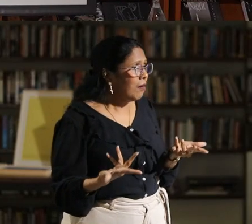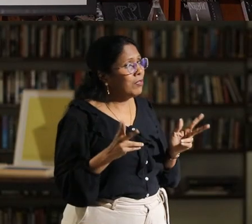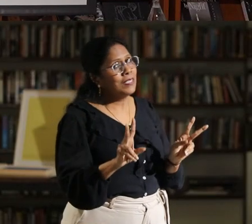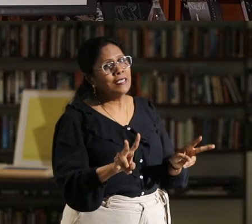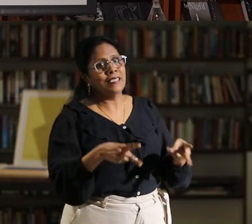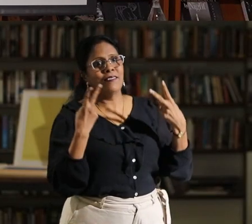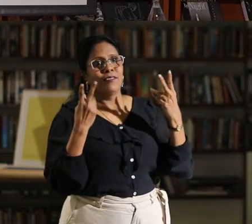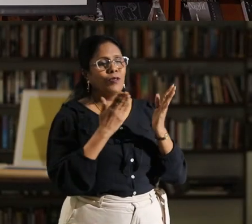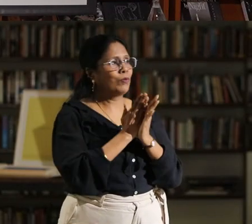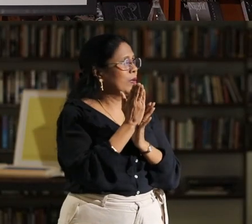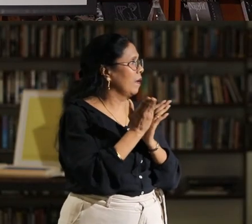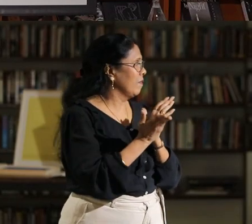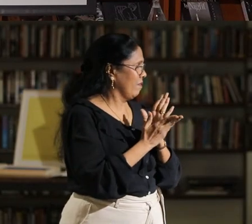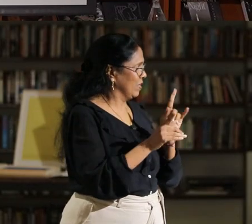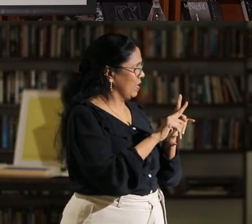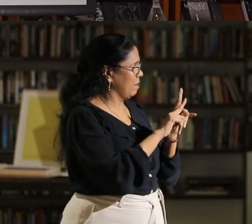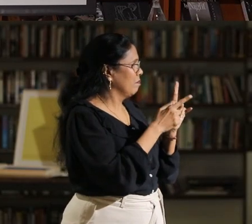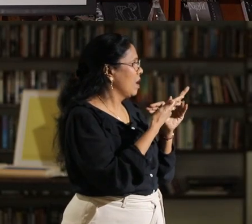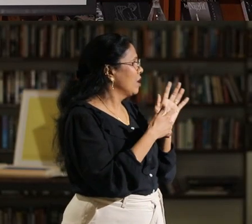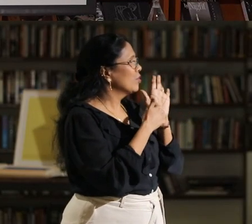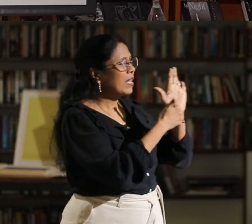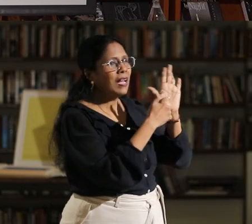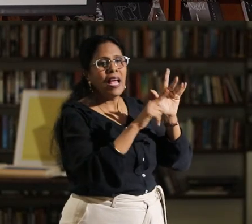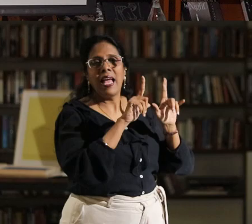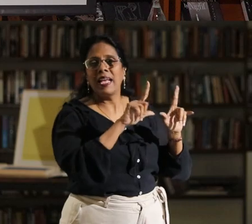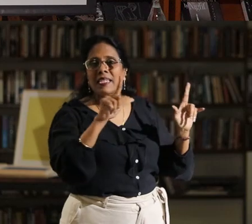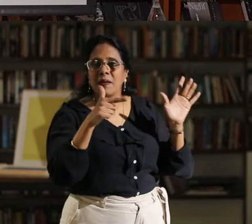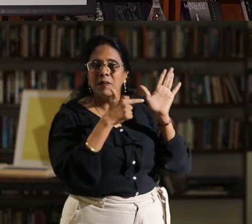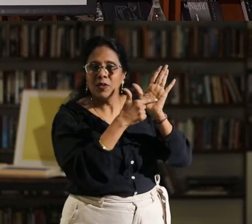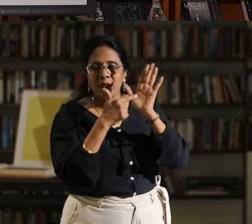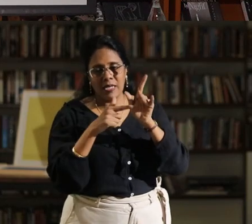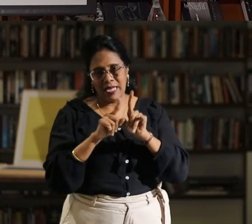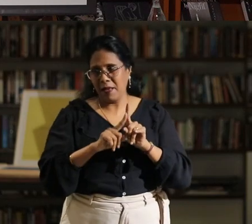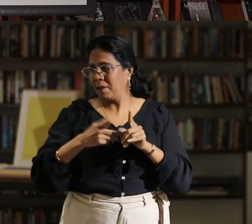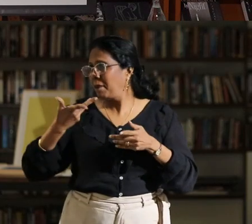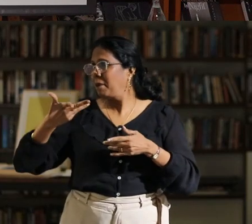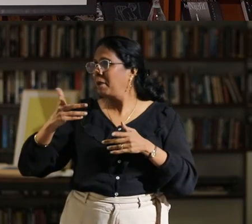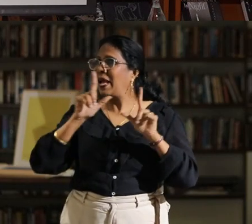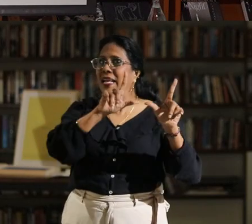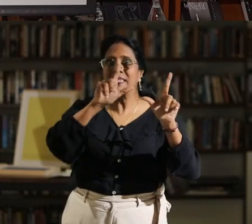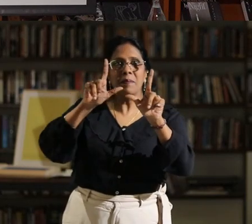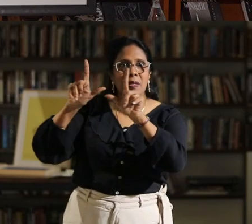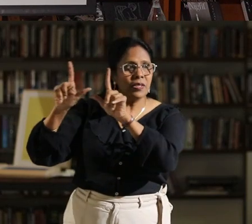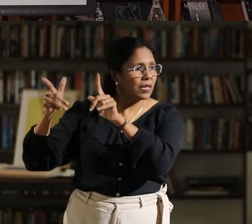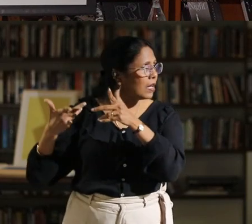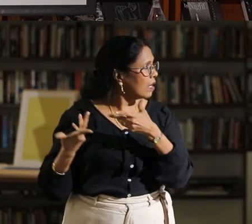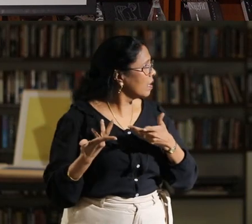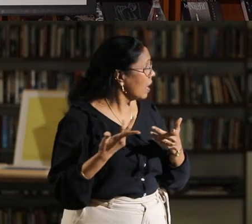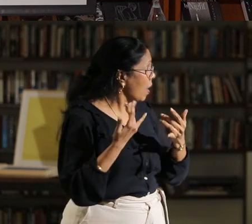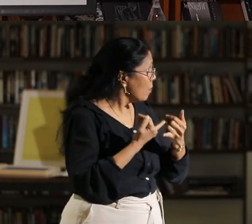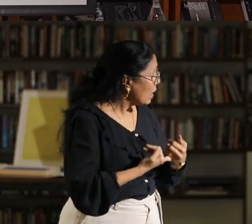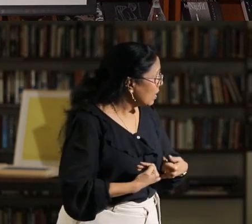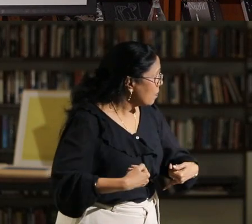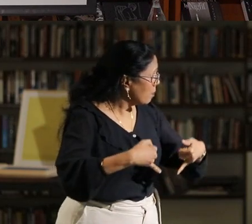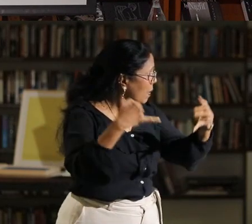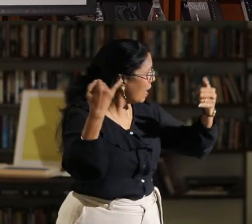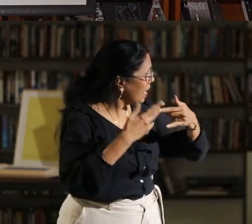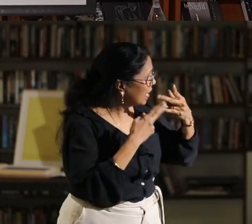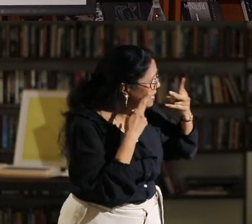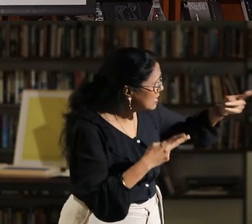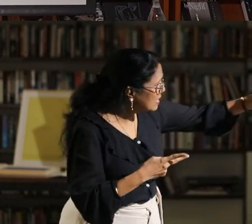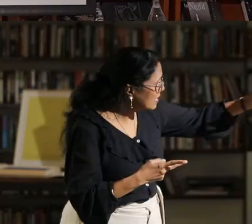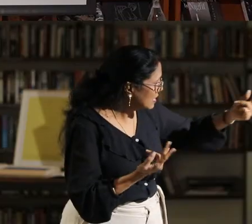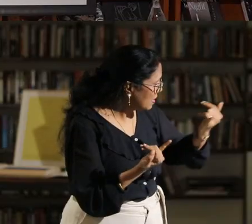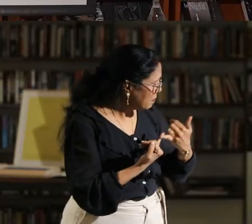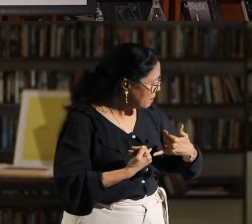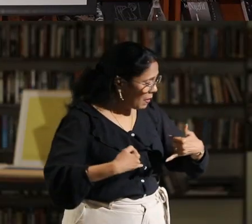the exhibit part of it would be familiar to anyone who's walked into an exhibition, this map, I'm not sure. Can people see the map on this